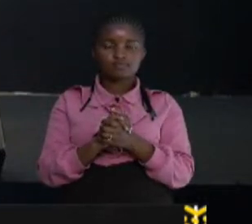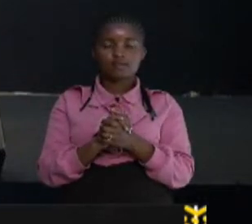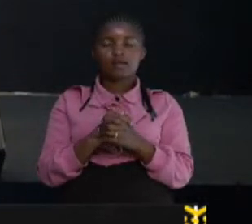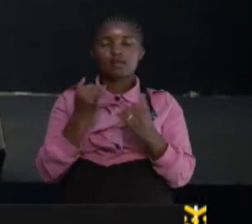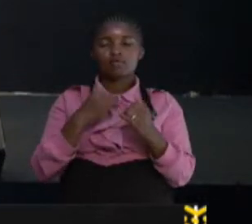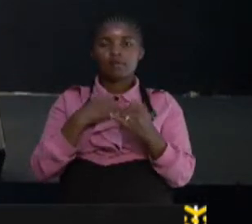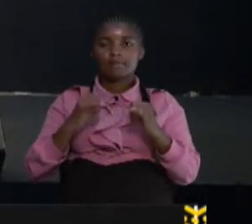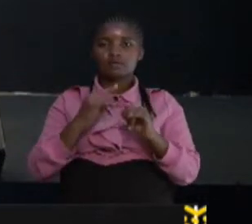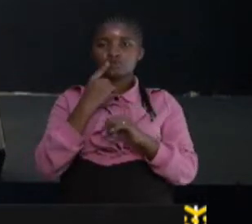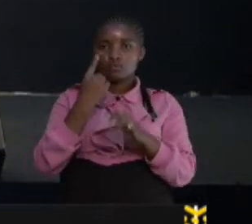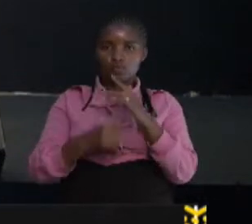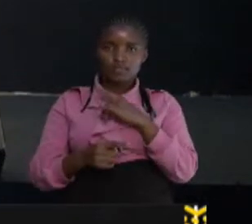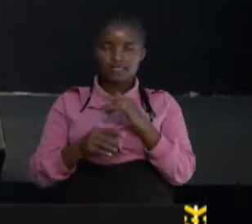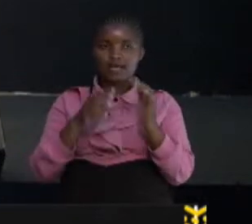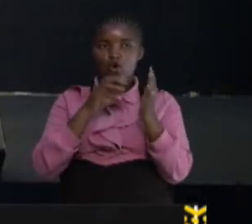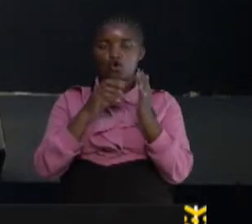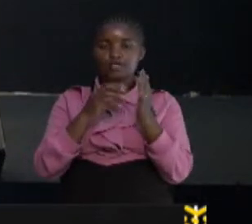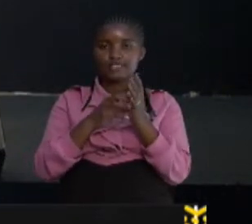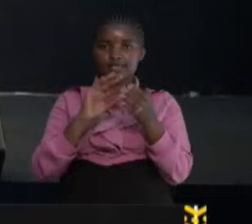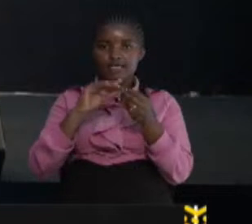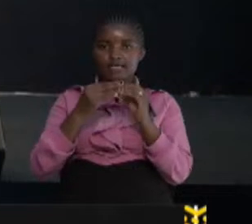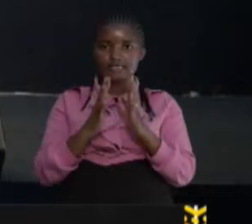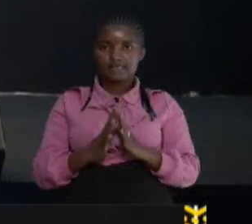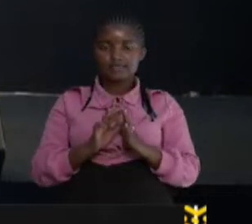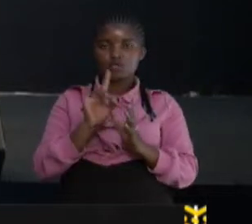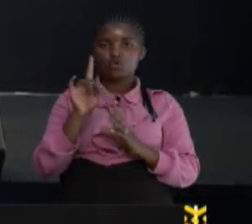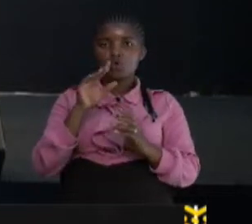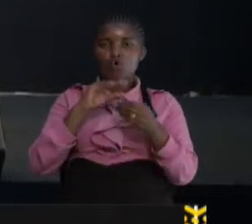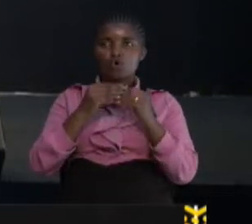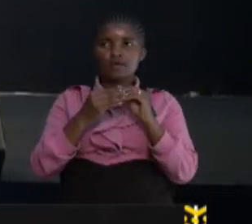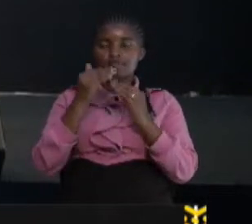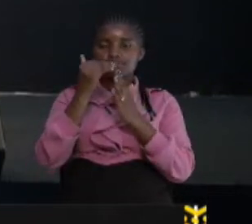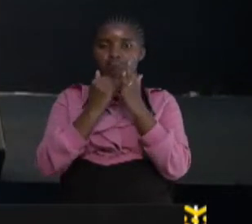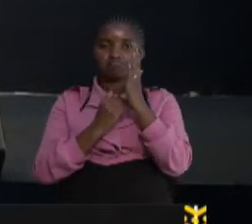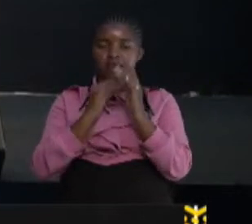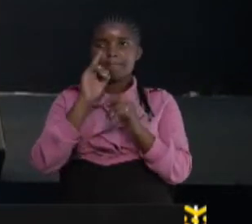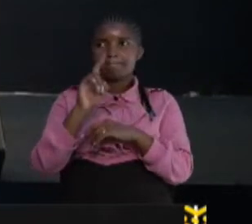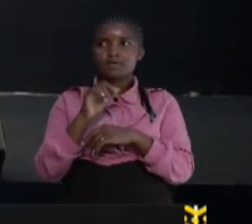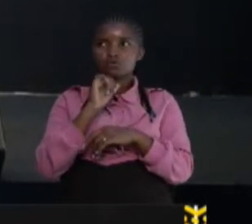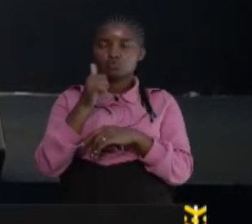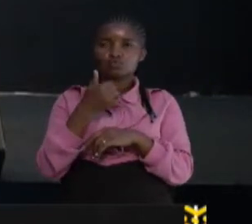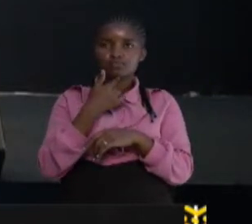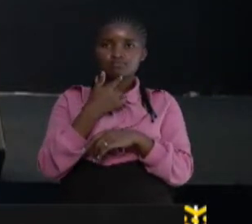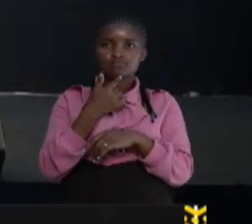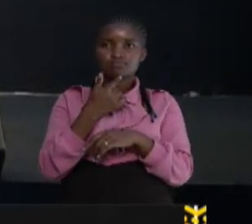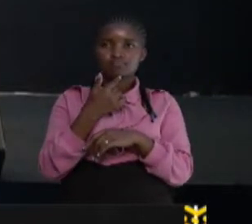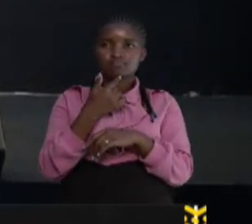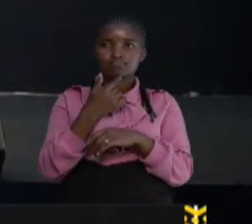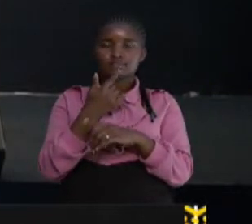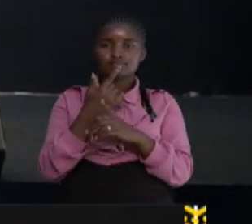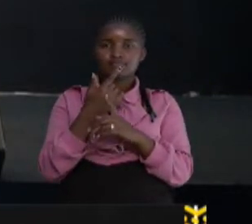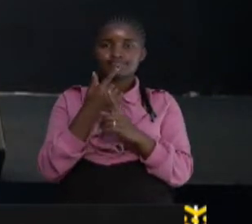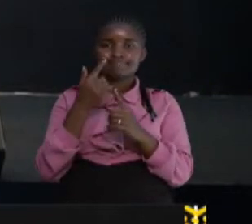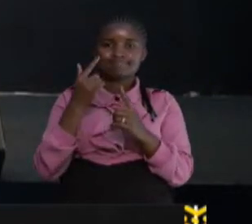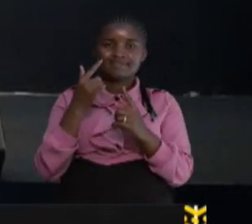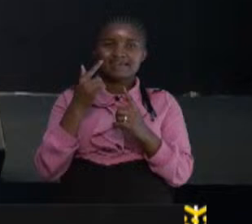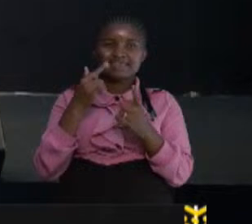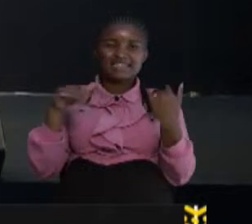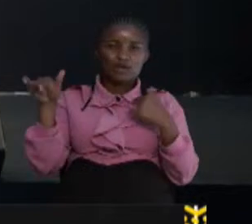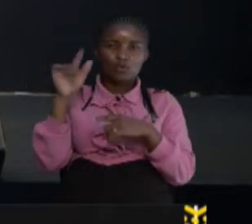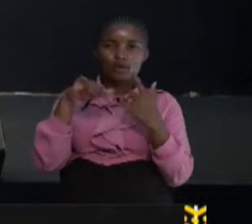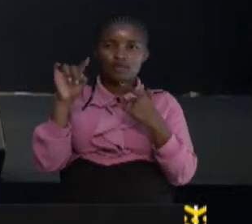essentially, what I'm trying to say is, as content creators, your content format shouldn't be, linear